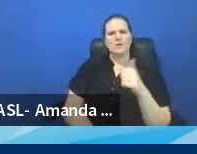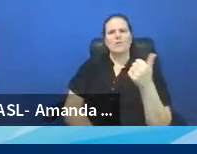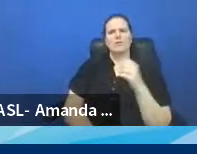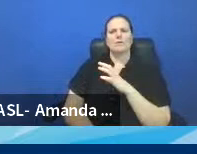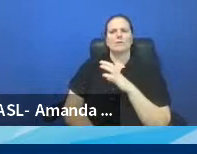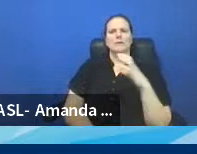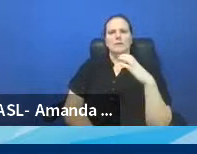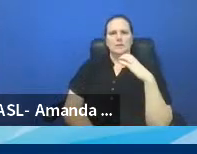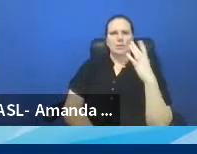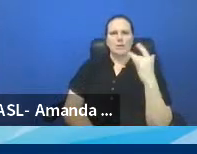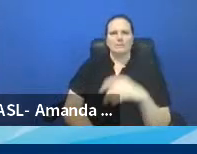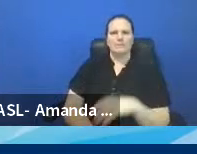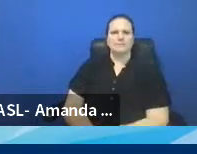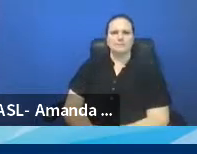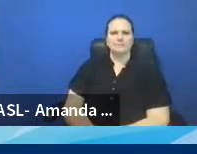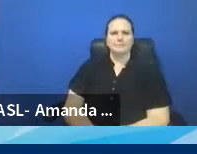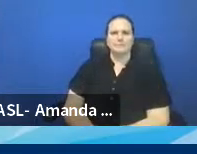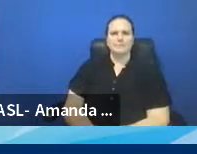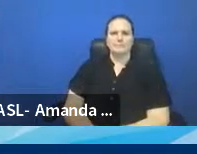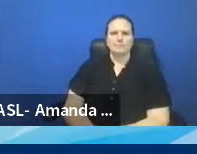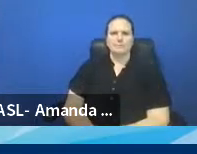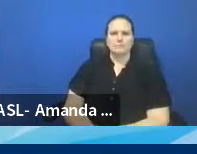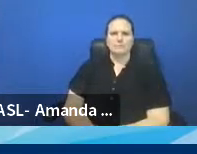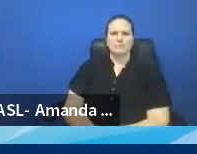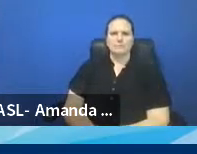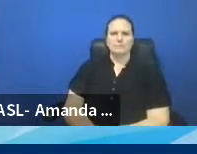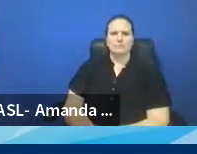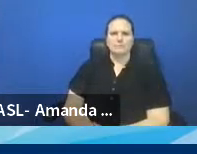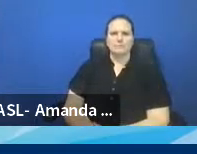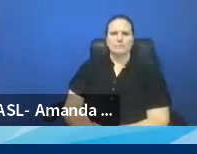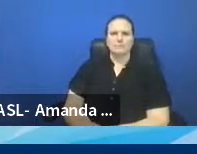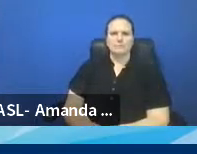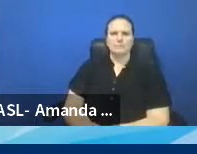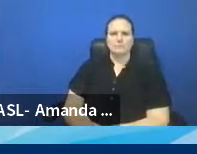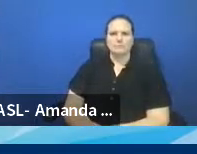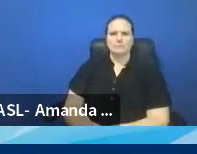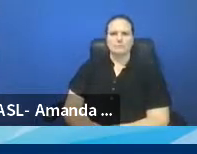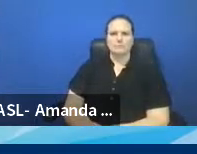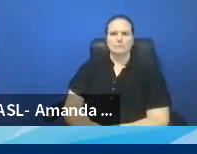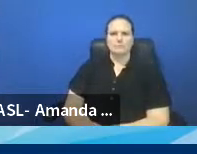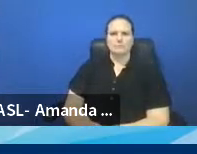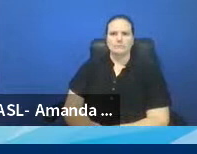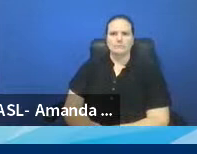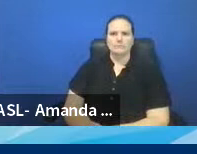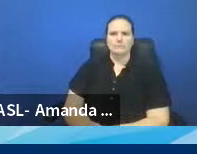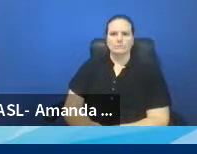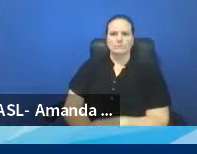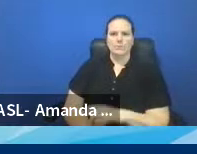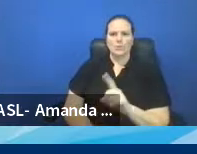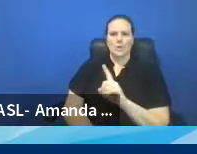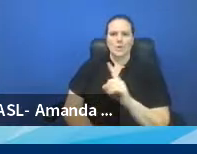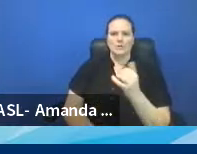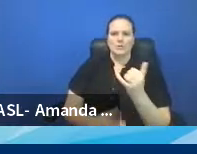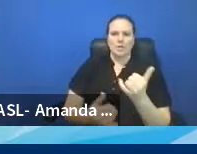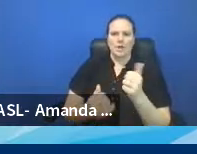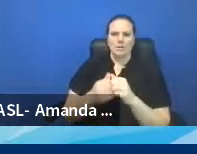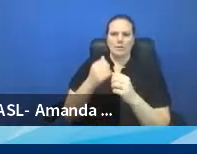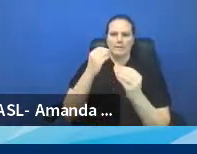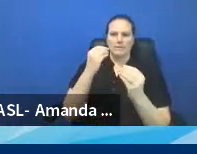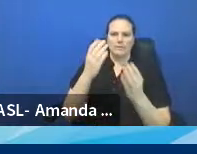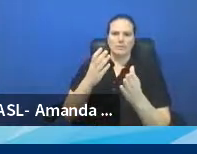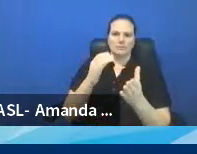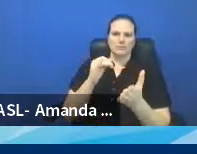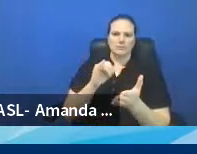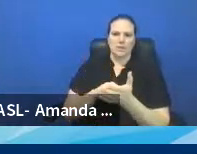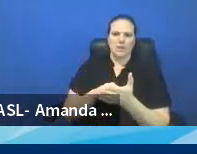committee to do what we've and where we've gotten to today with the information. And maybe it's just